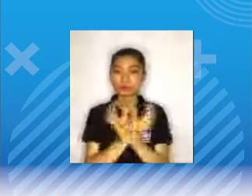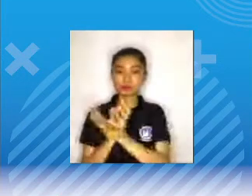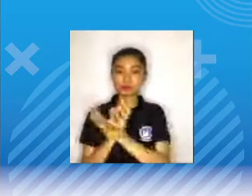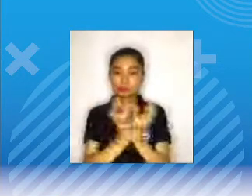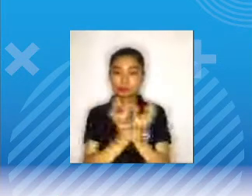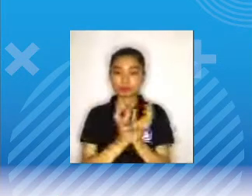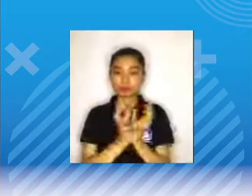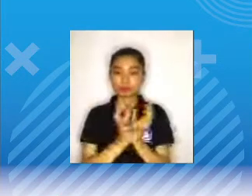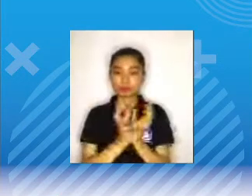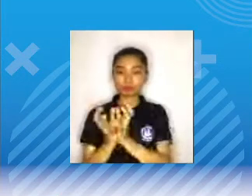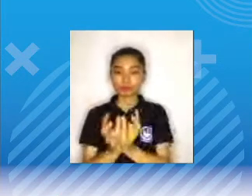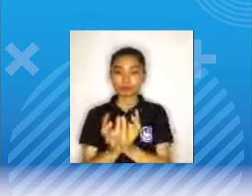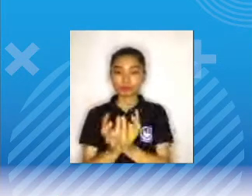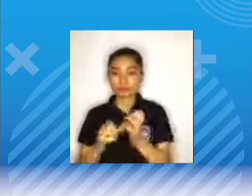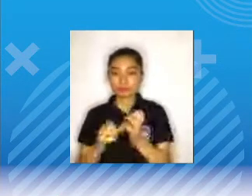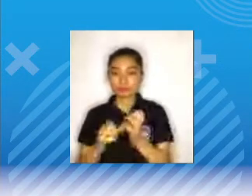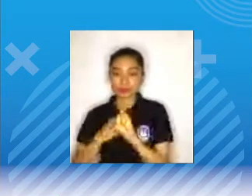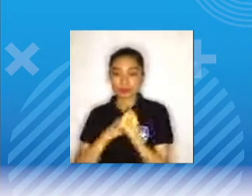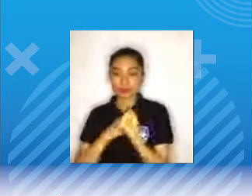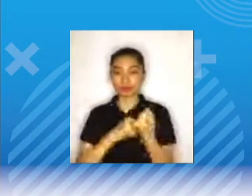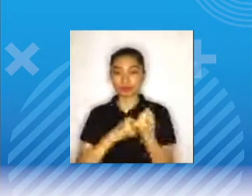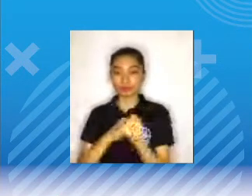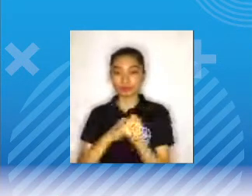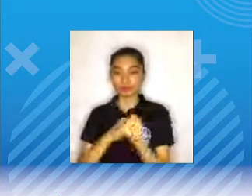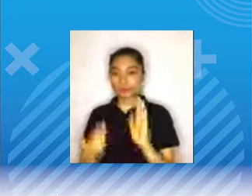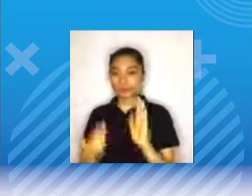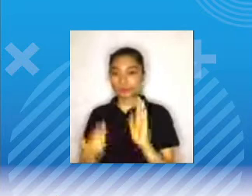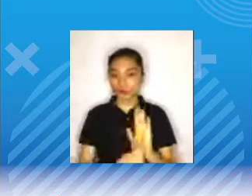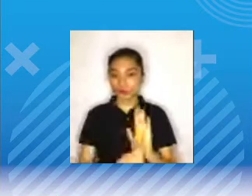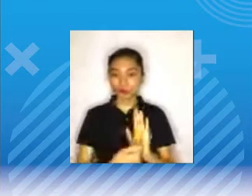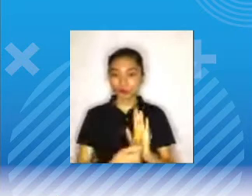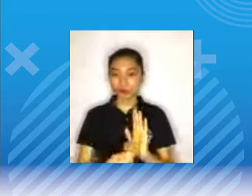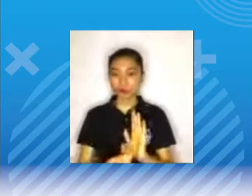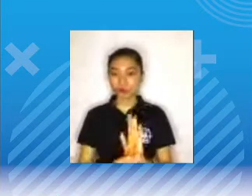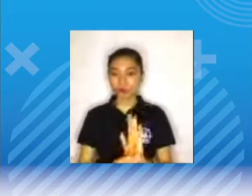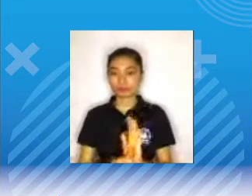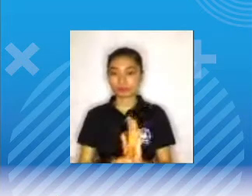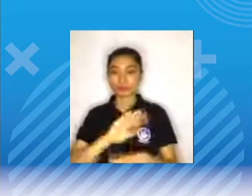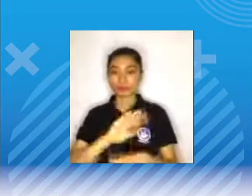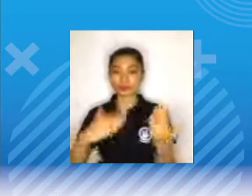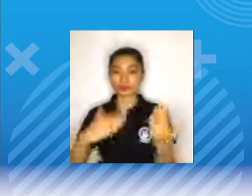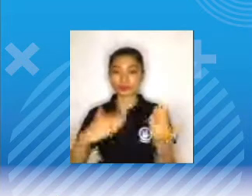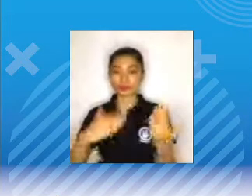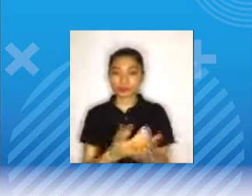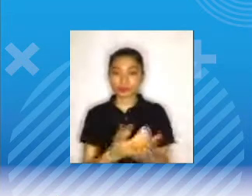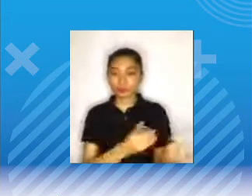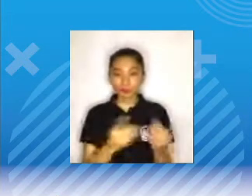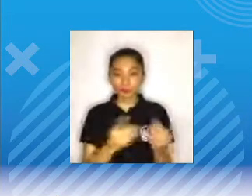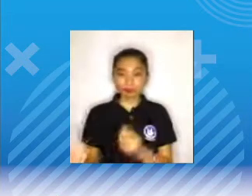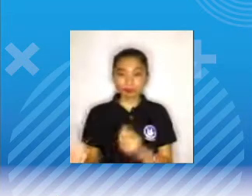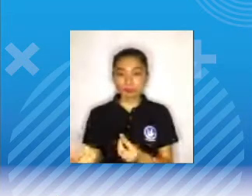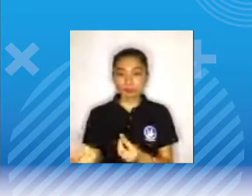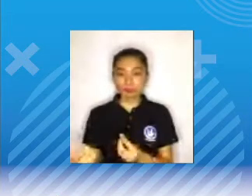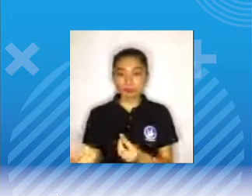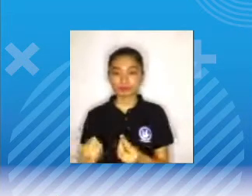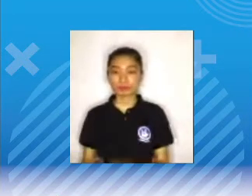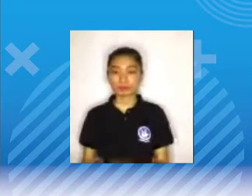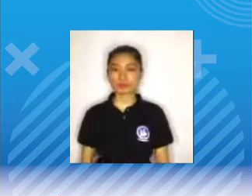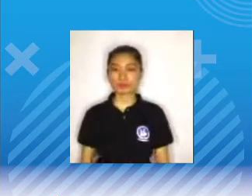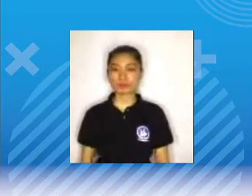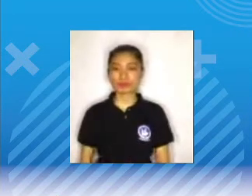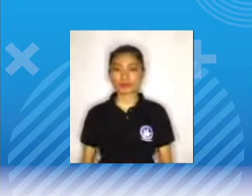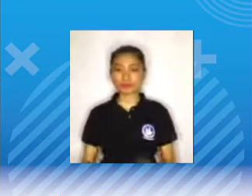promoting evidence in making sure that all will be implemented. I mean, the Learning Continuity Plan will